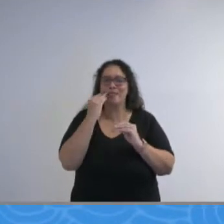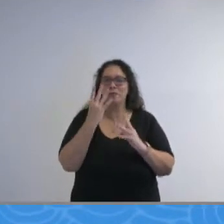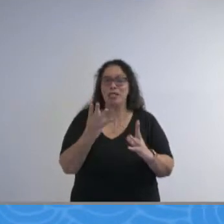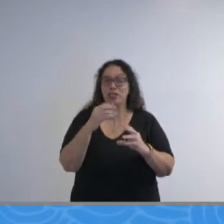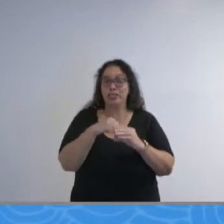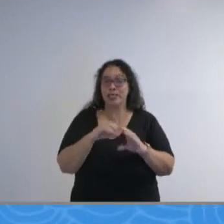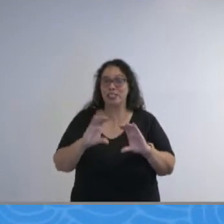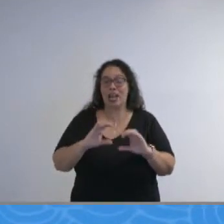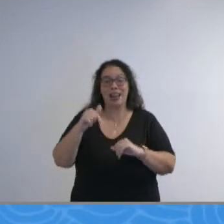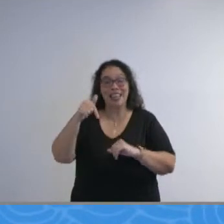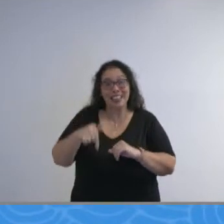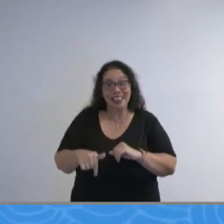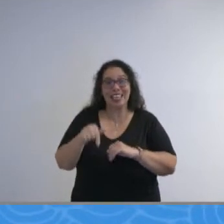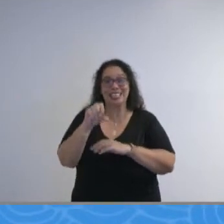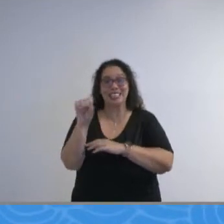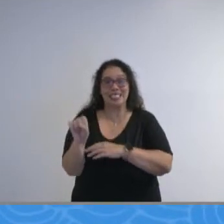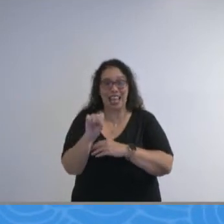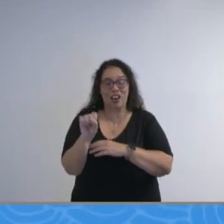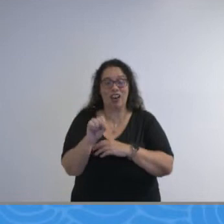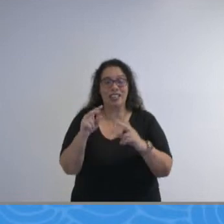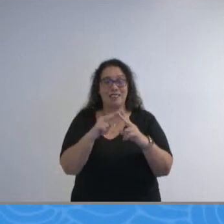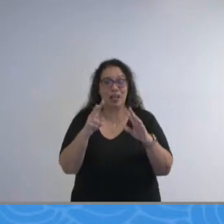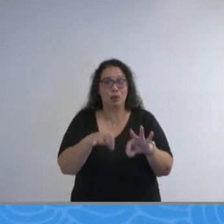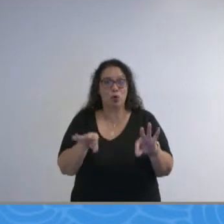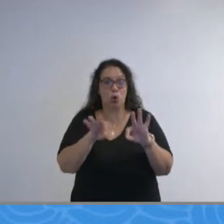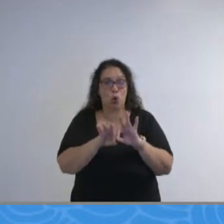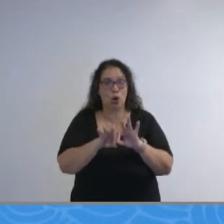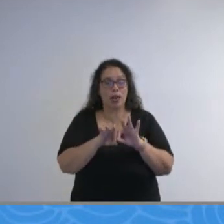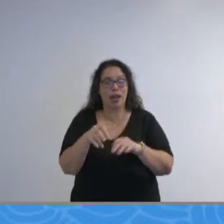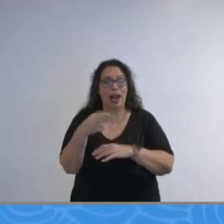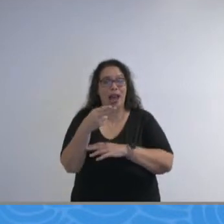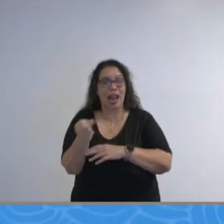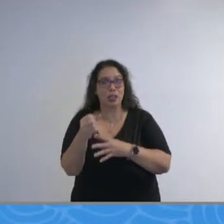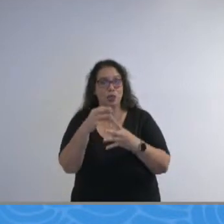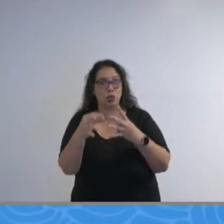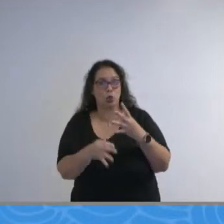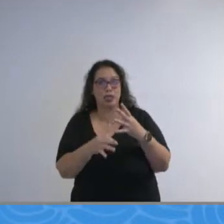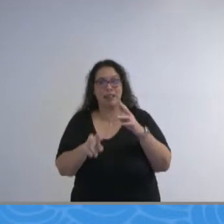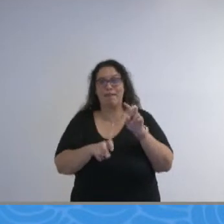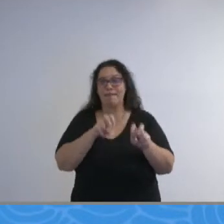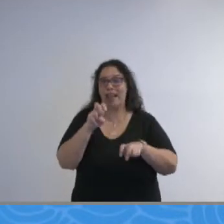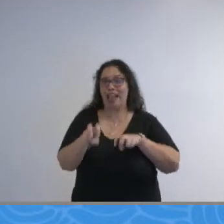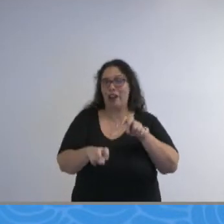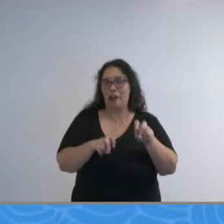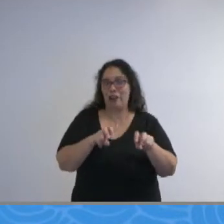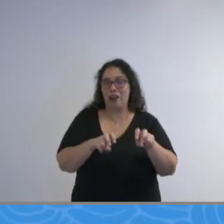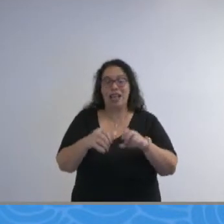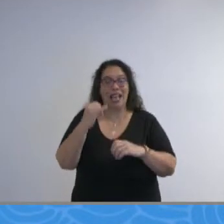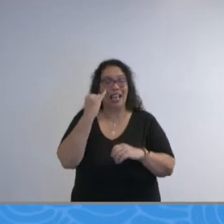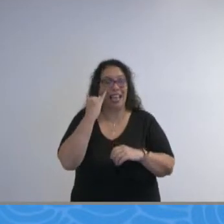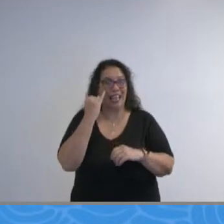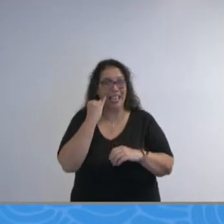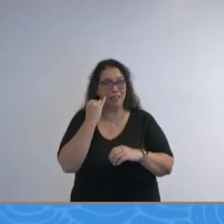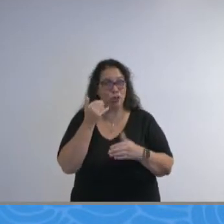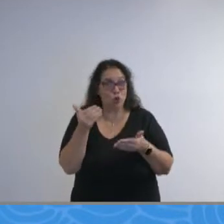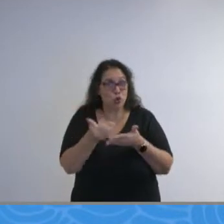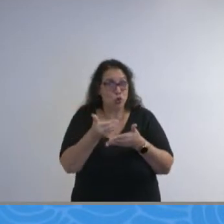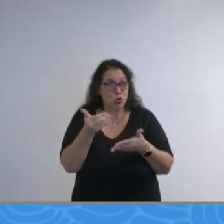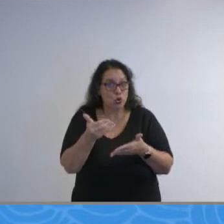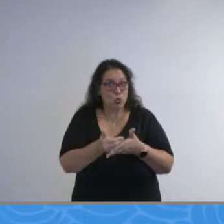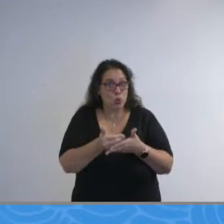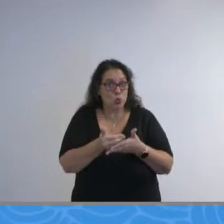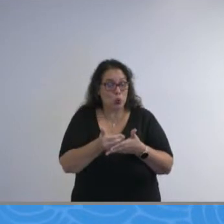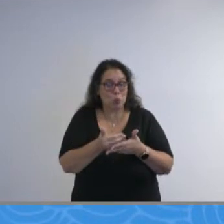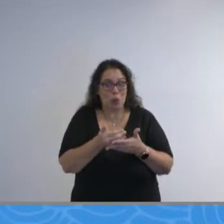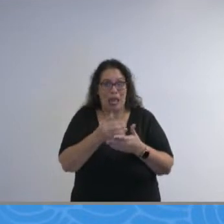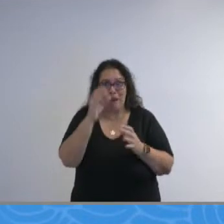this Saturday, it's really important that there's what's called a high school choice fair. So if you are new to this and you don't